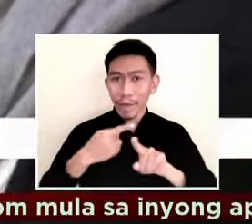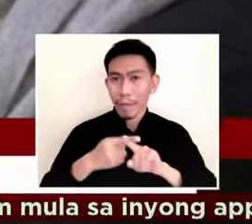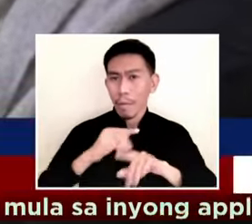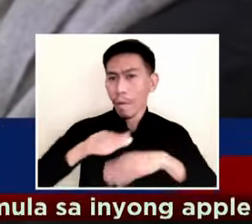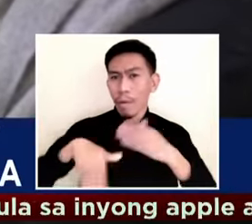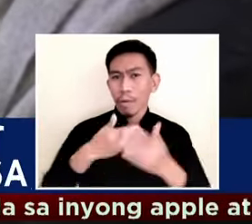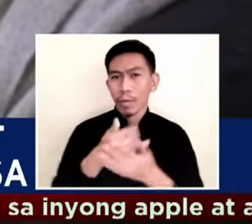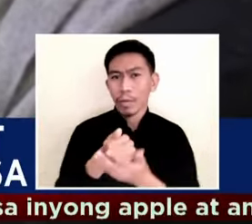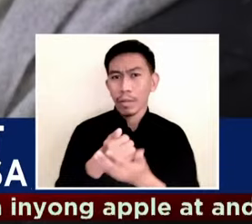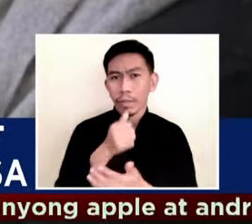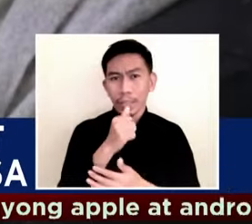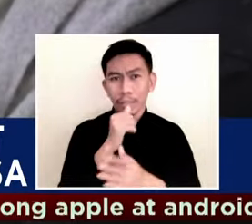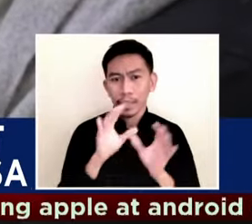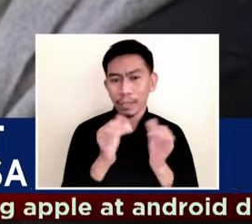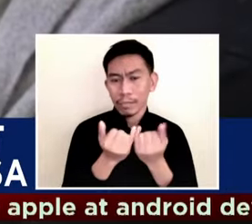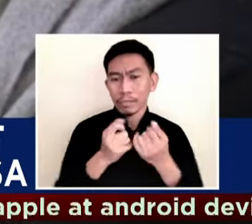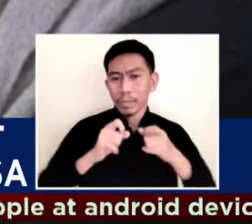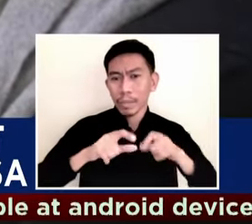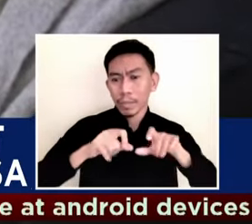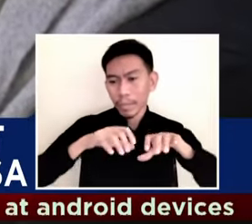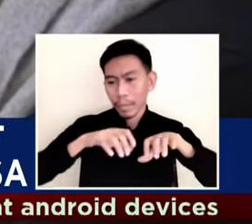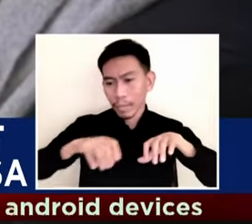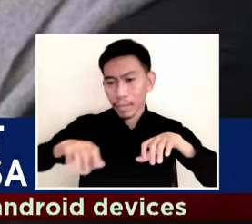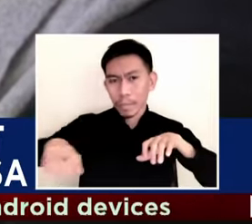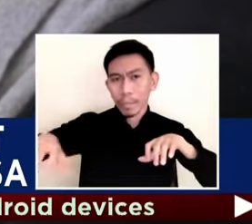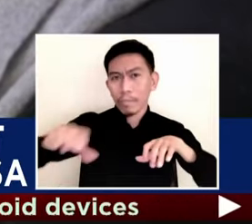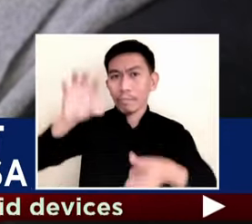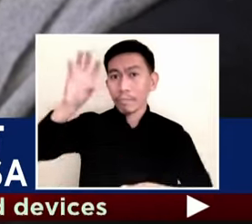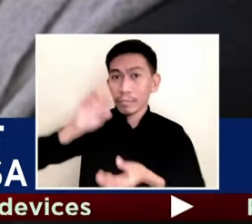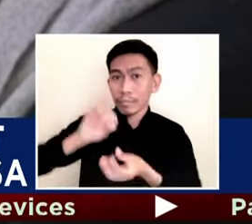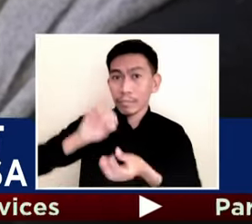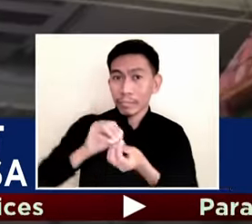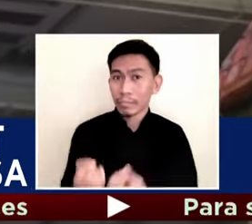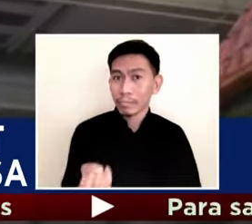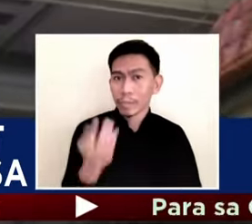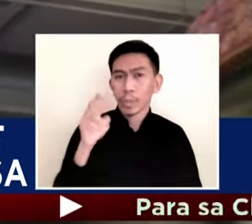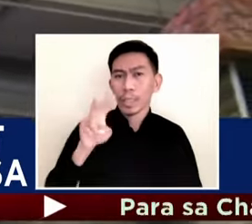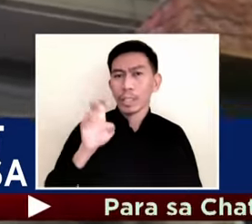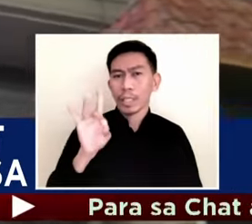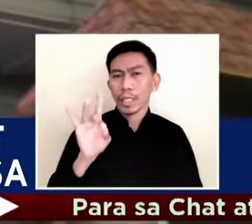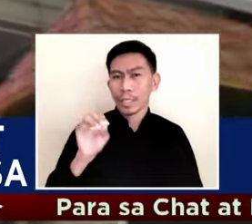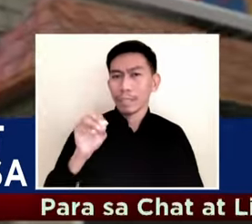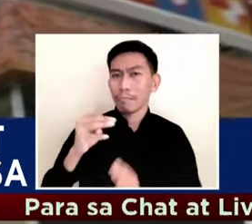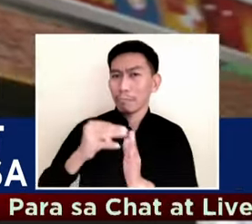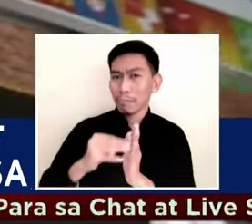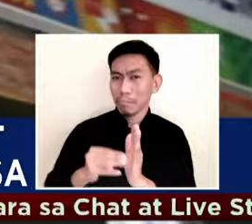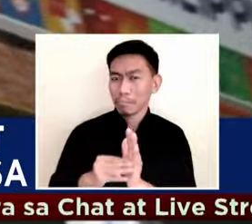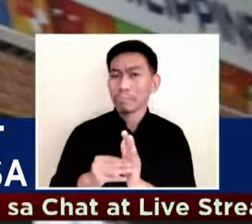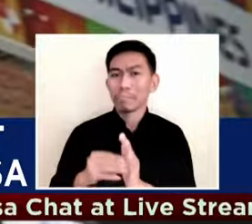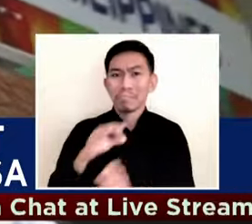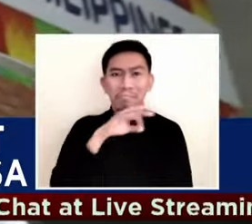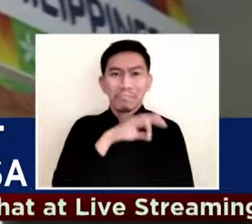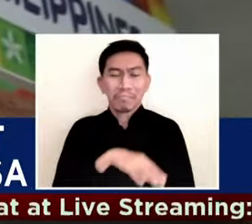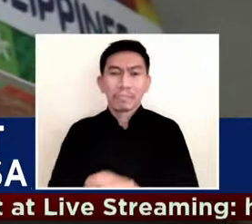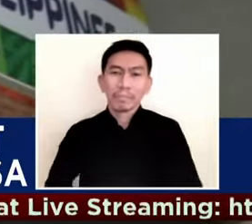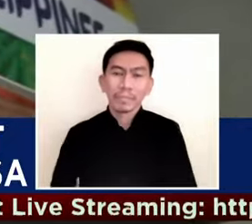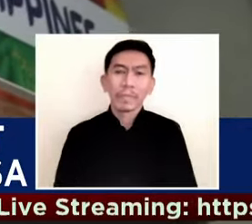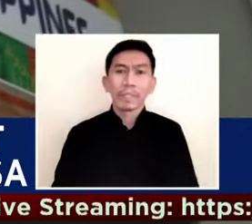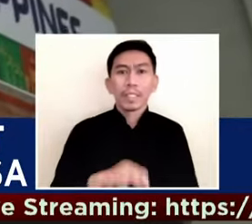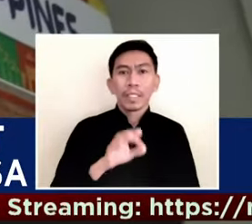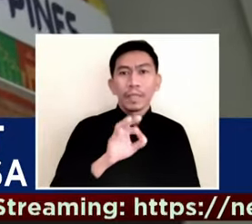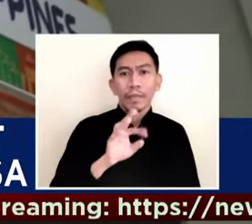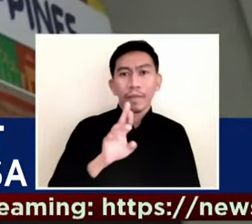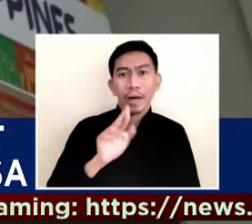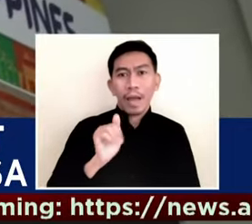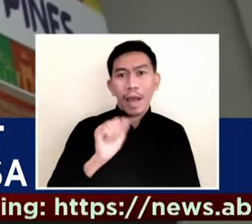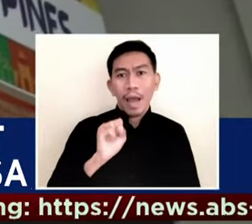sector sellers was about 280 million. Ipinaliwanag rin ni Frasco kung bakit